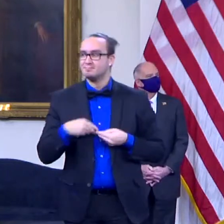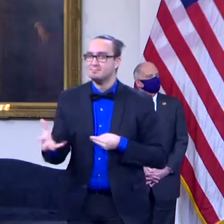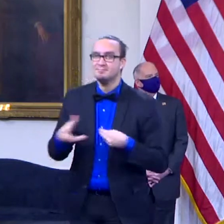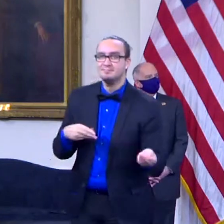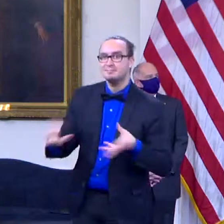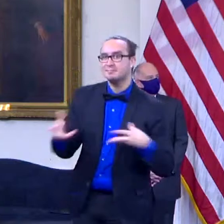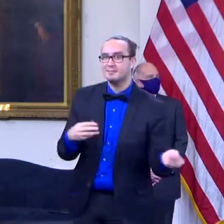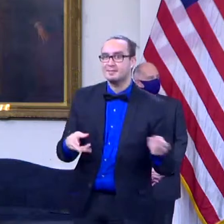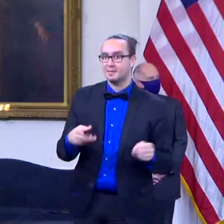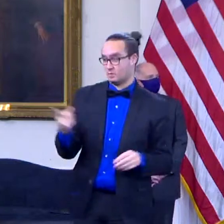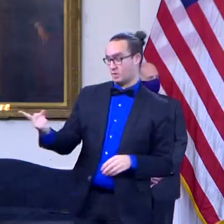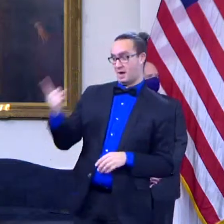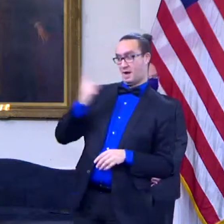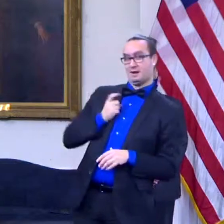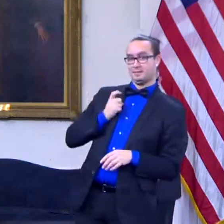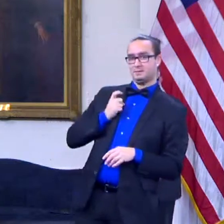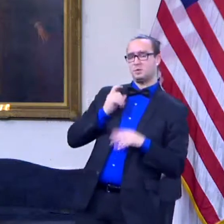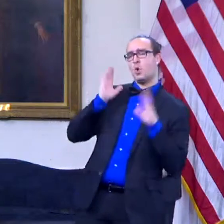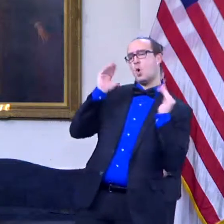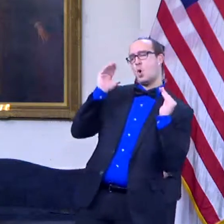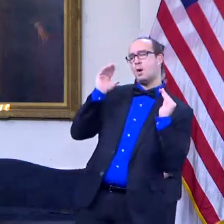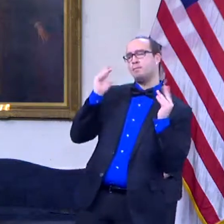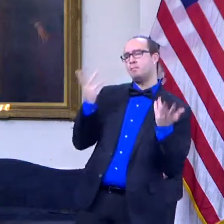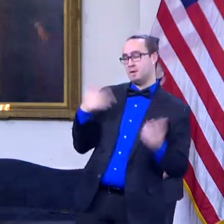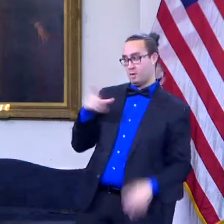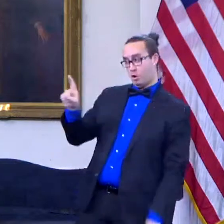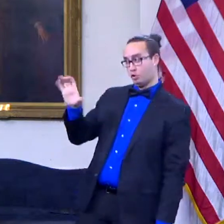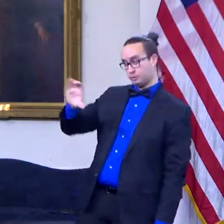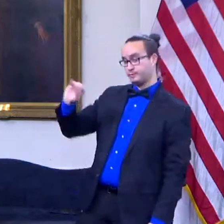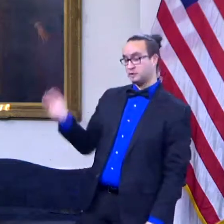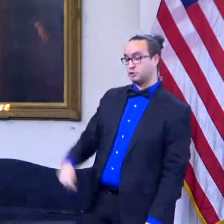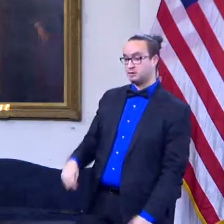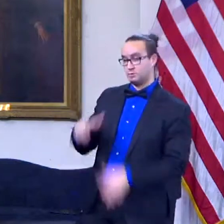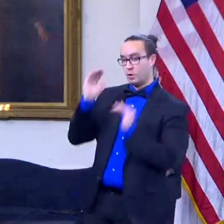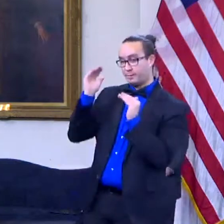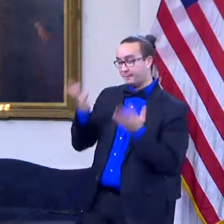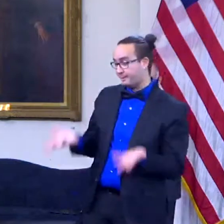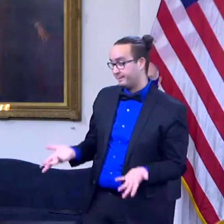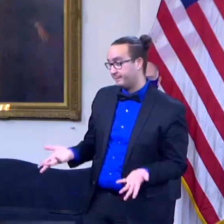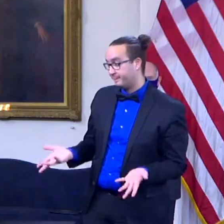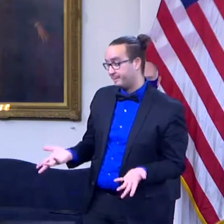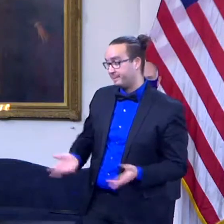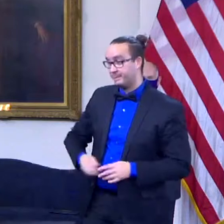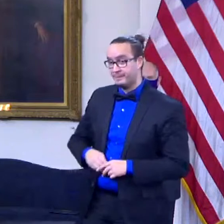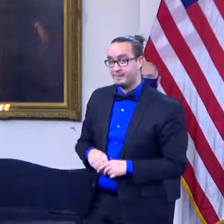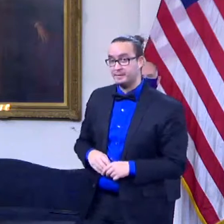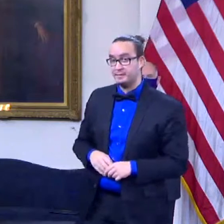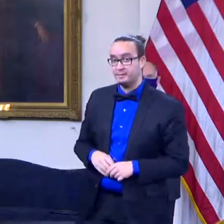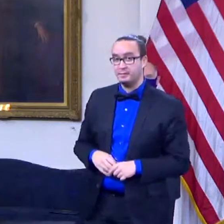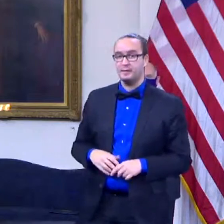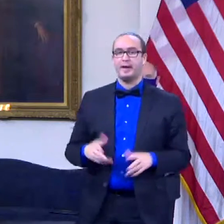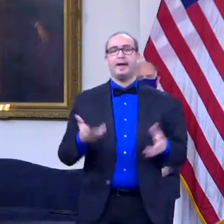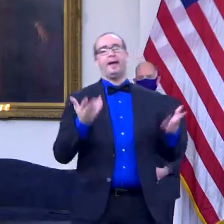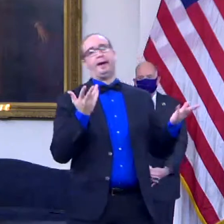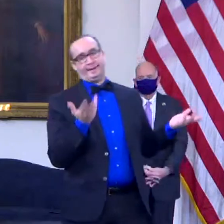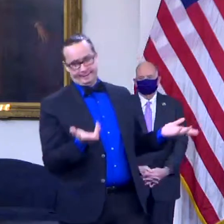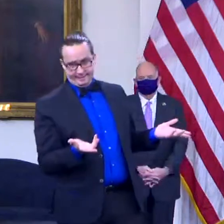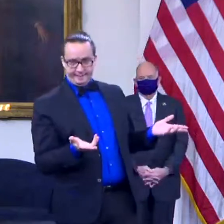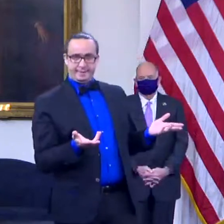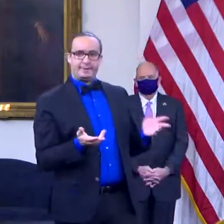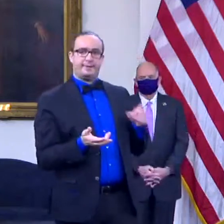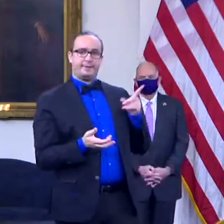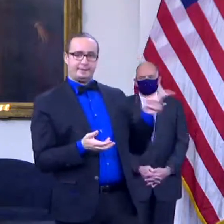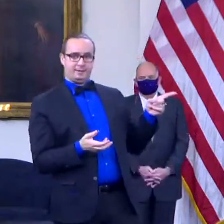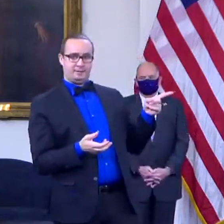so that's the way I'll answer that. Well, I guess there has been a call from leaders of Baltimore City and Prince George's County